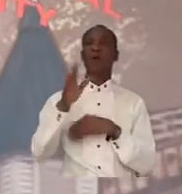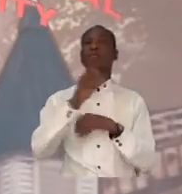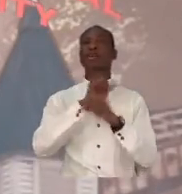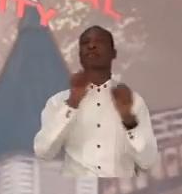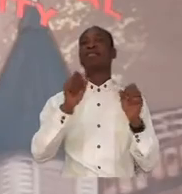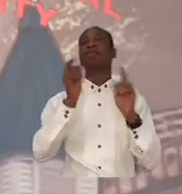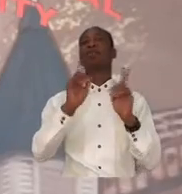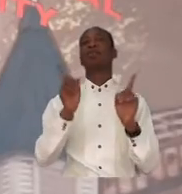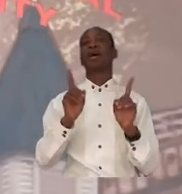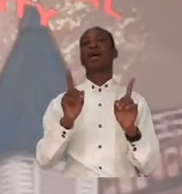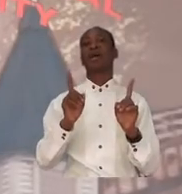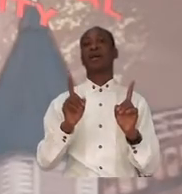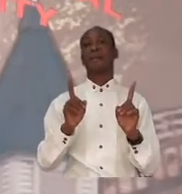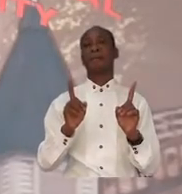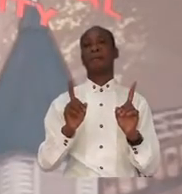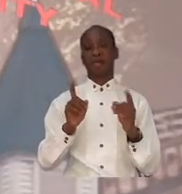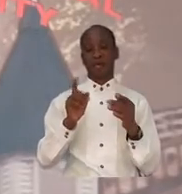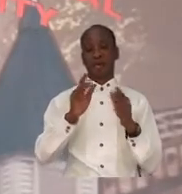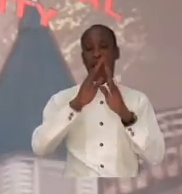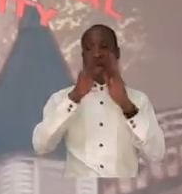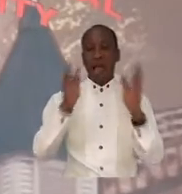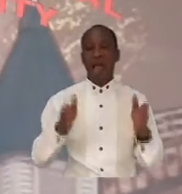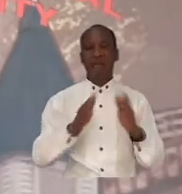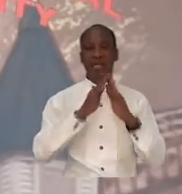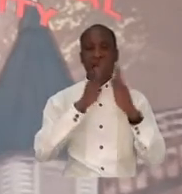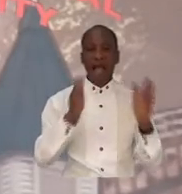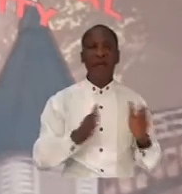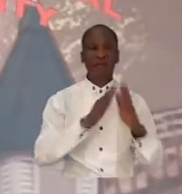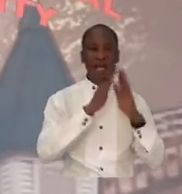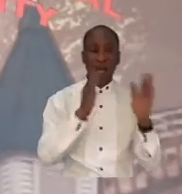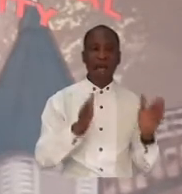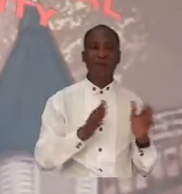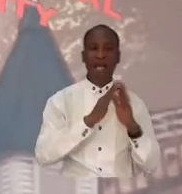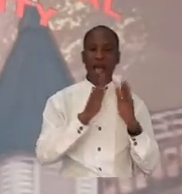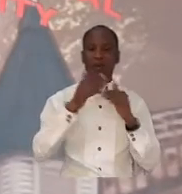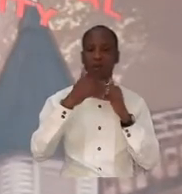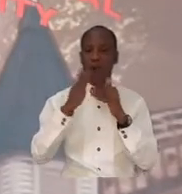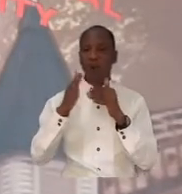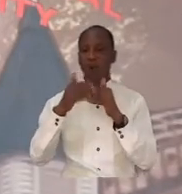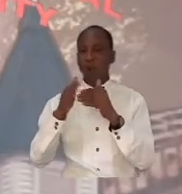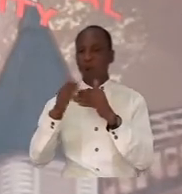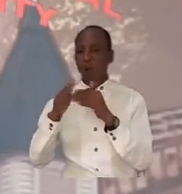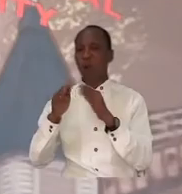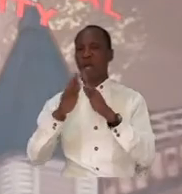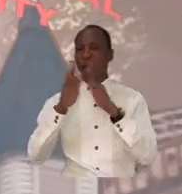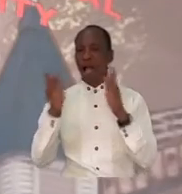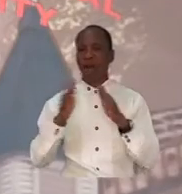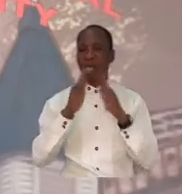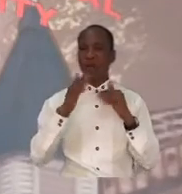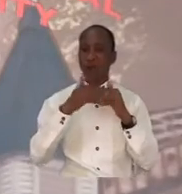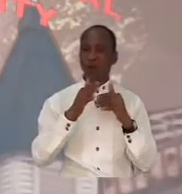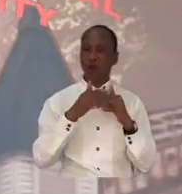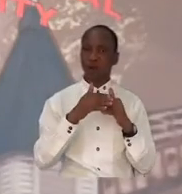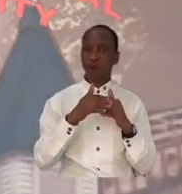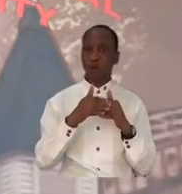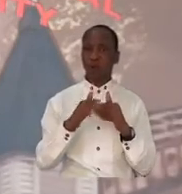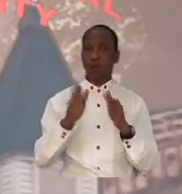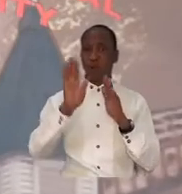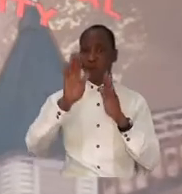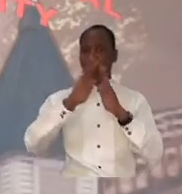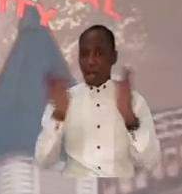Ebeto, if ye biara will be at mu nedo. Says I fear no mu,